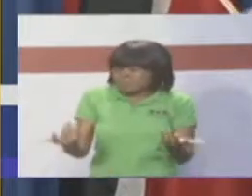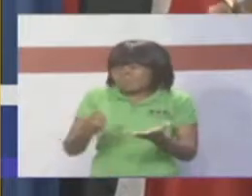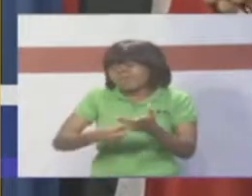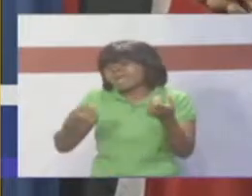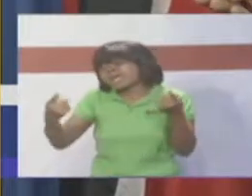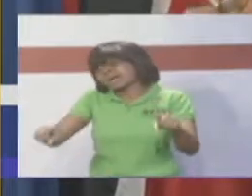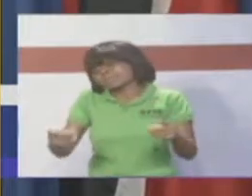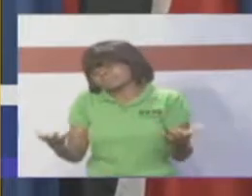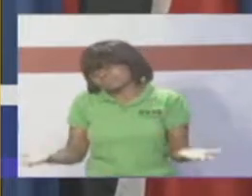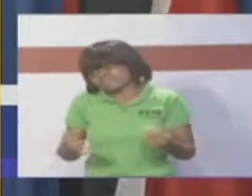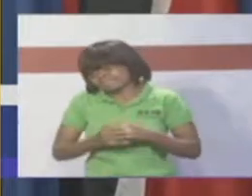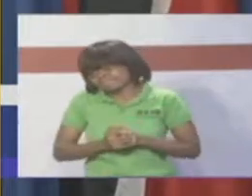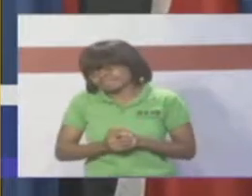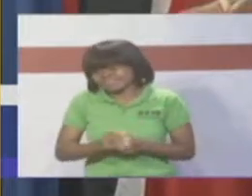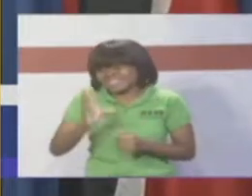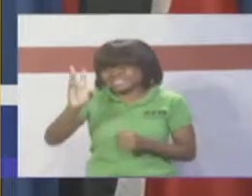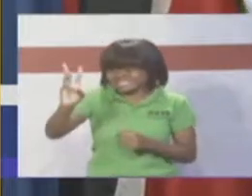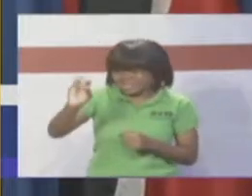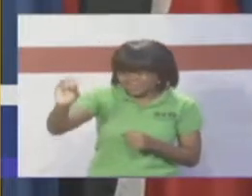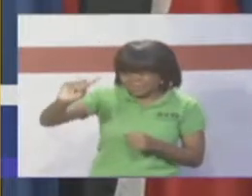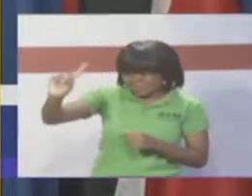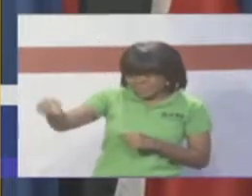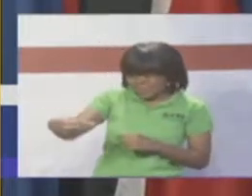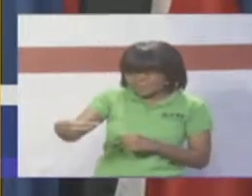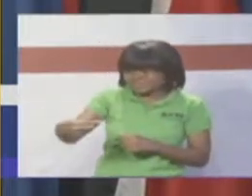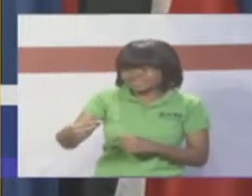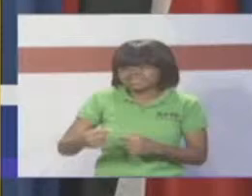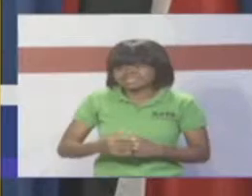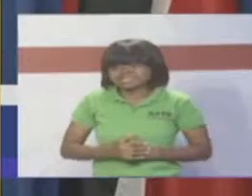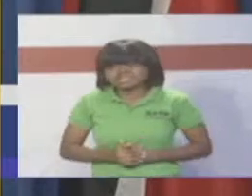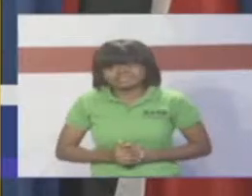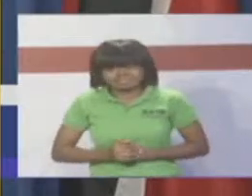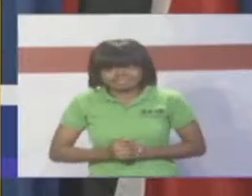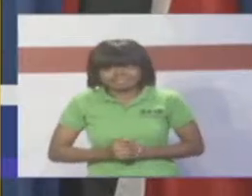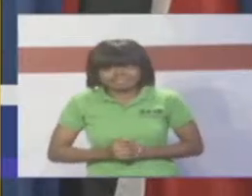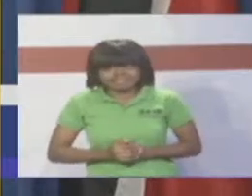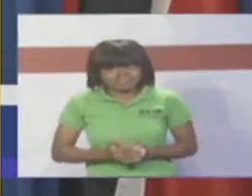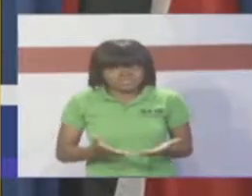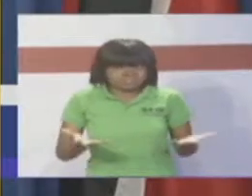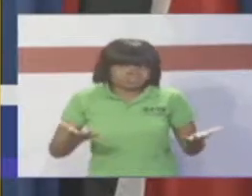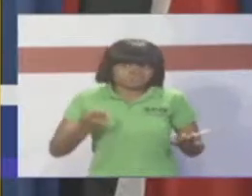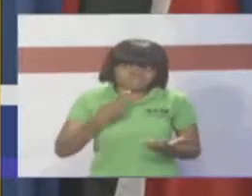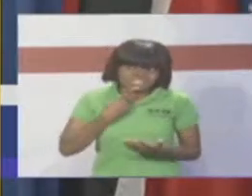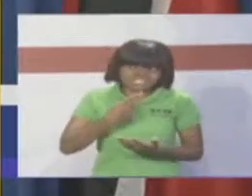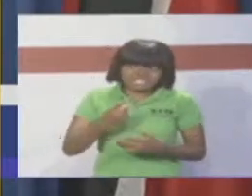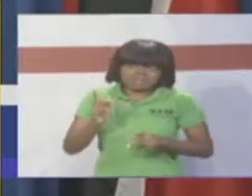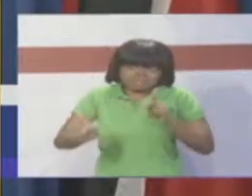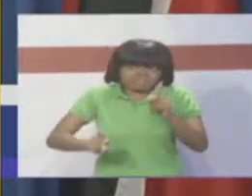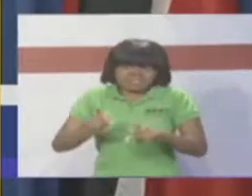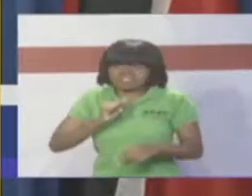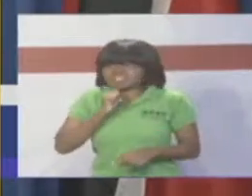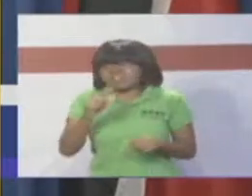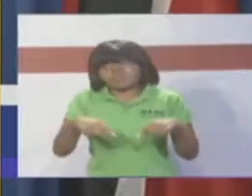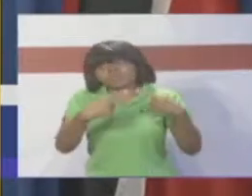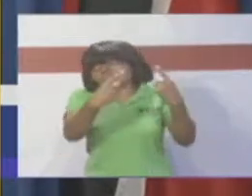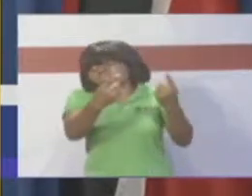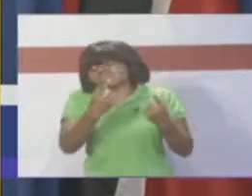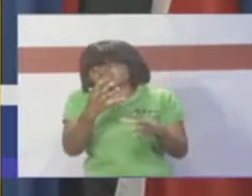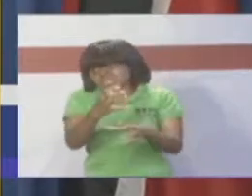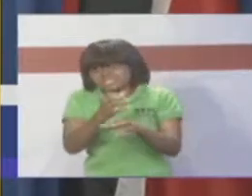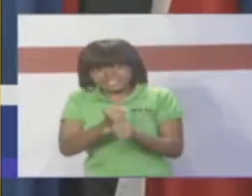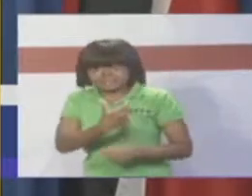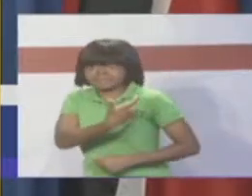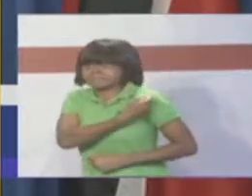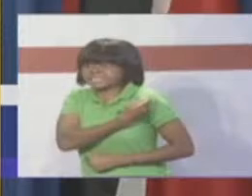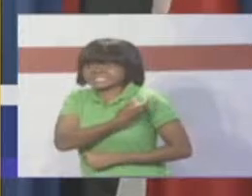what, 15,000, 20,000? That should tell you that we are not vaccinating, not because we don't have the